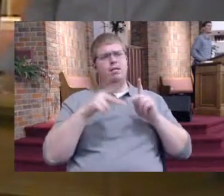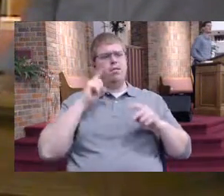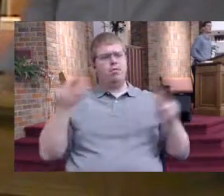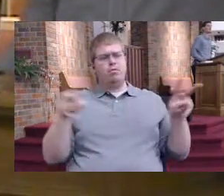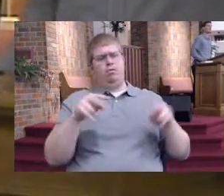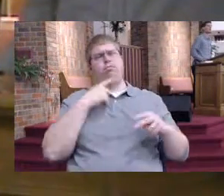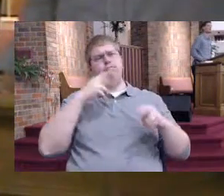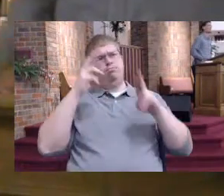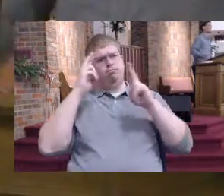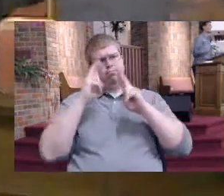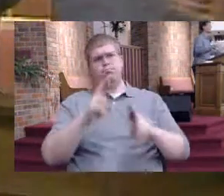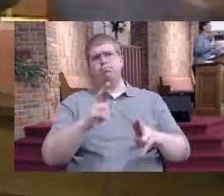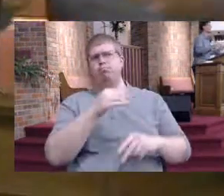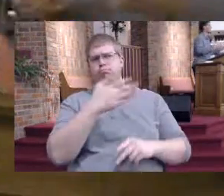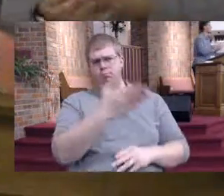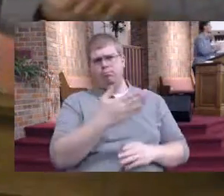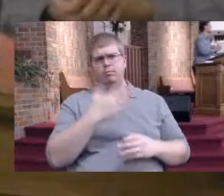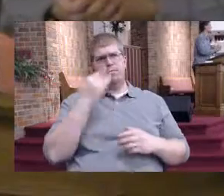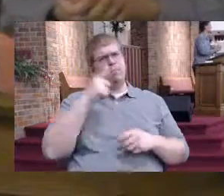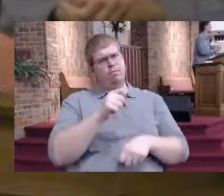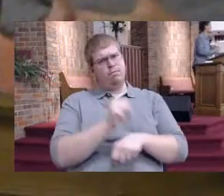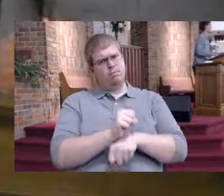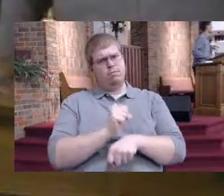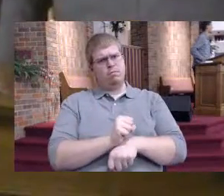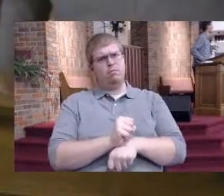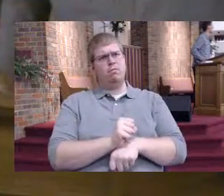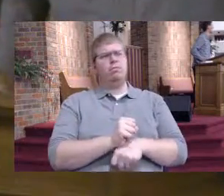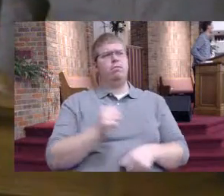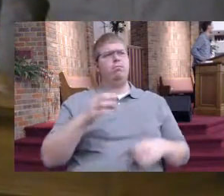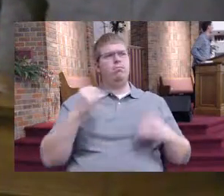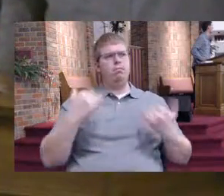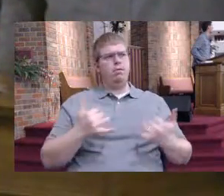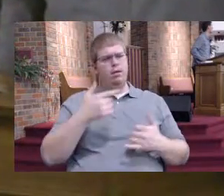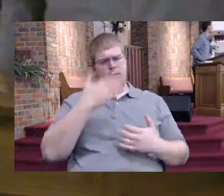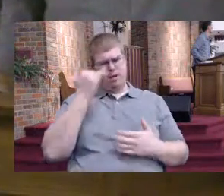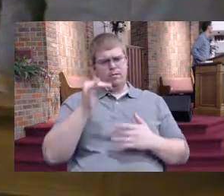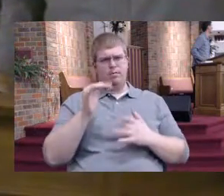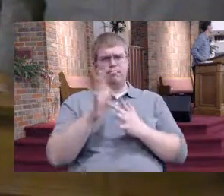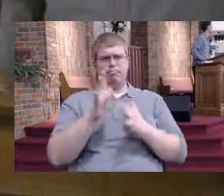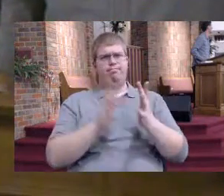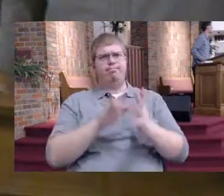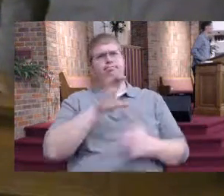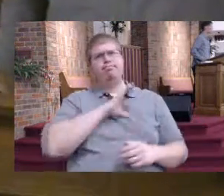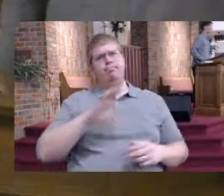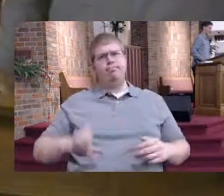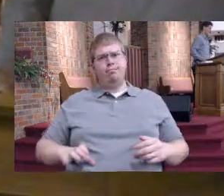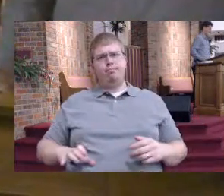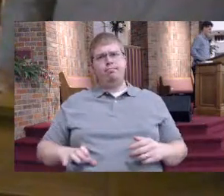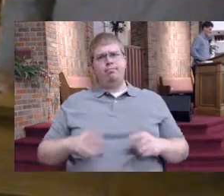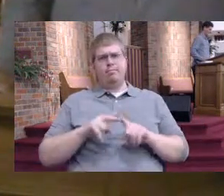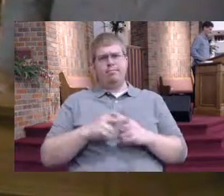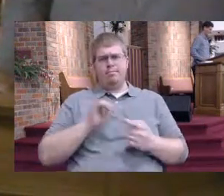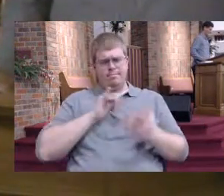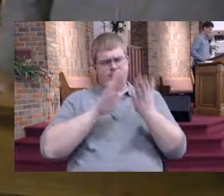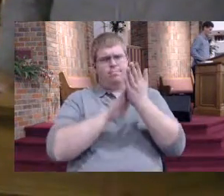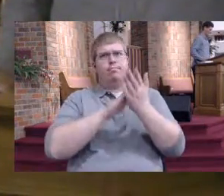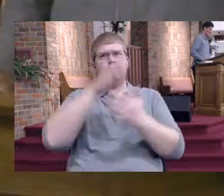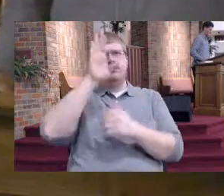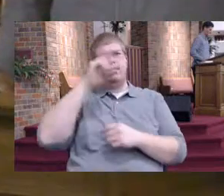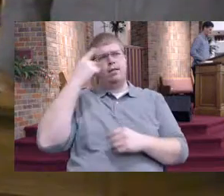peers. And all of that because of this foundation that we have in Jesus Christ. And so we praise God for that too.